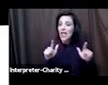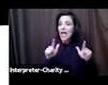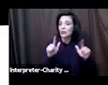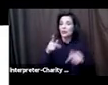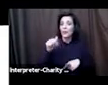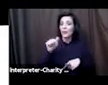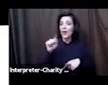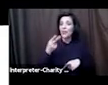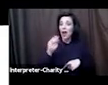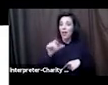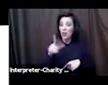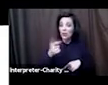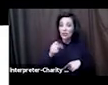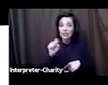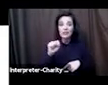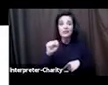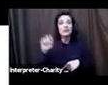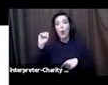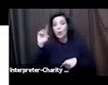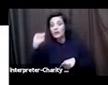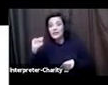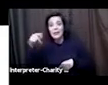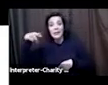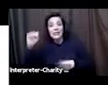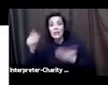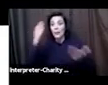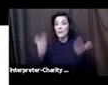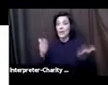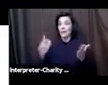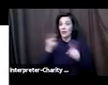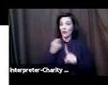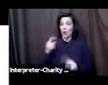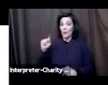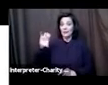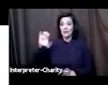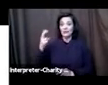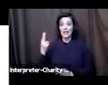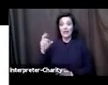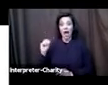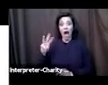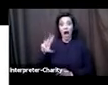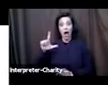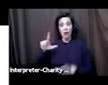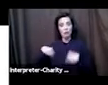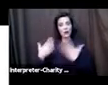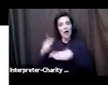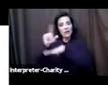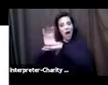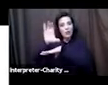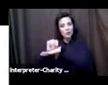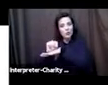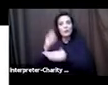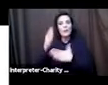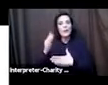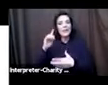OT, PT, maybe an assistive technology specialist, maybe someone from our team who can consult with you, potentially a vision or hearing